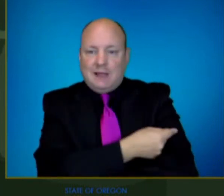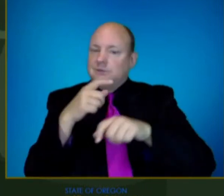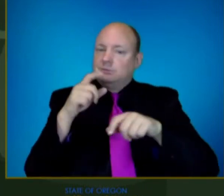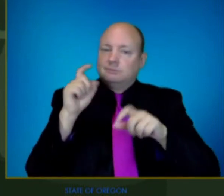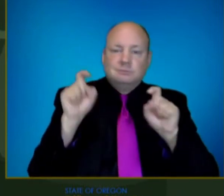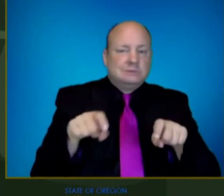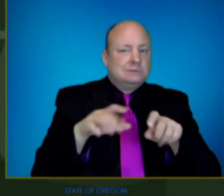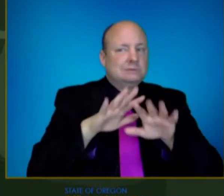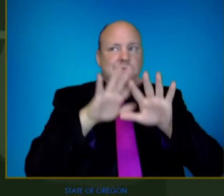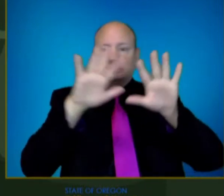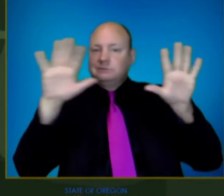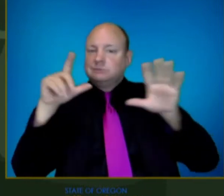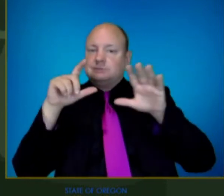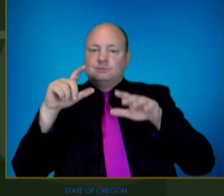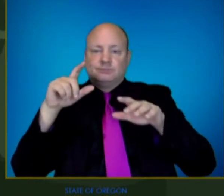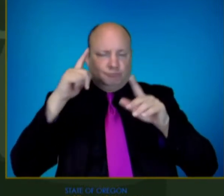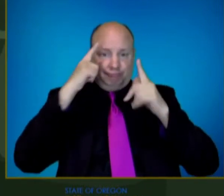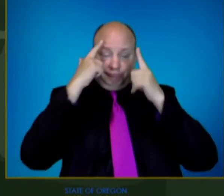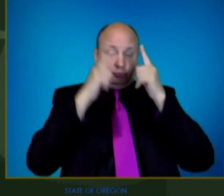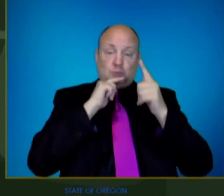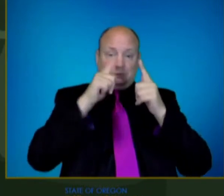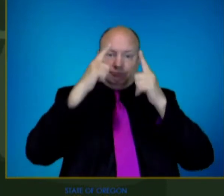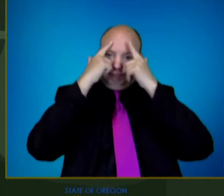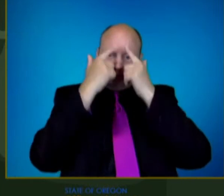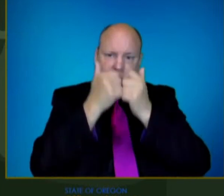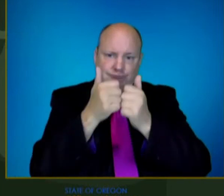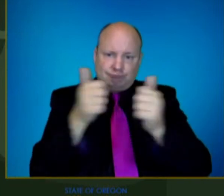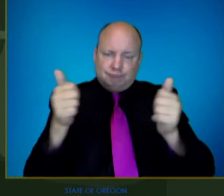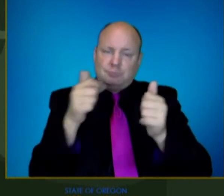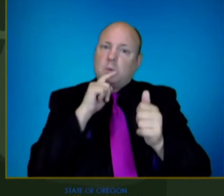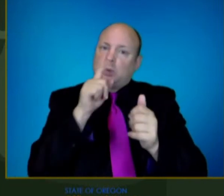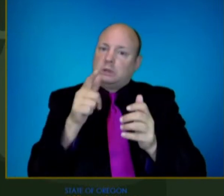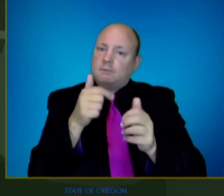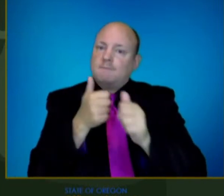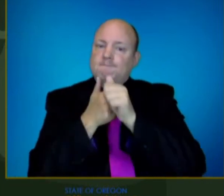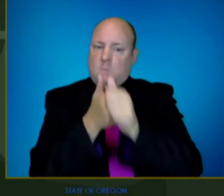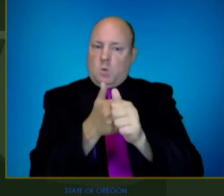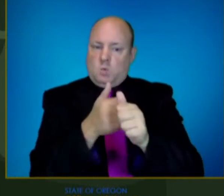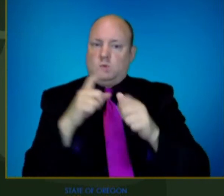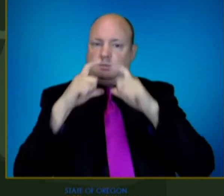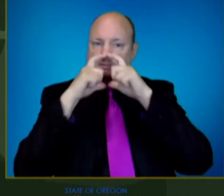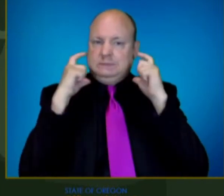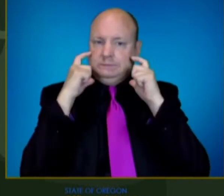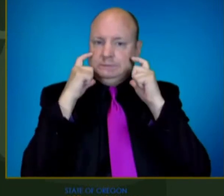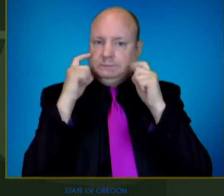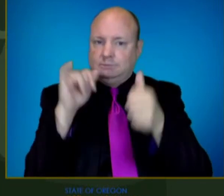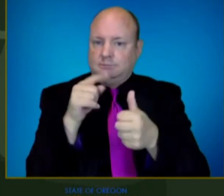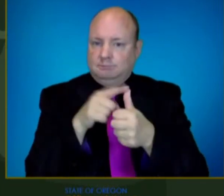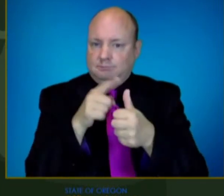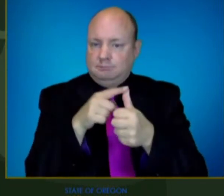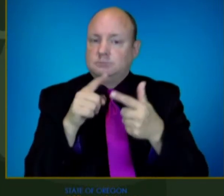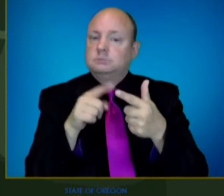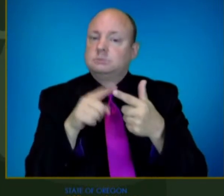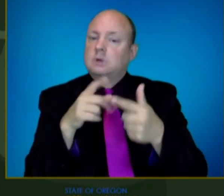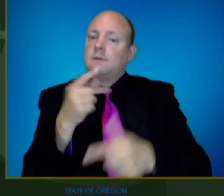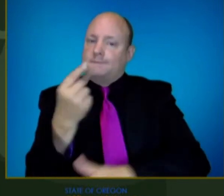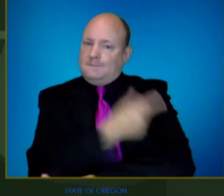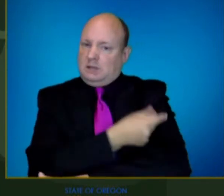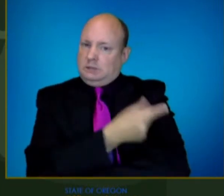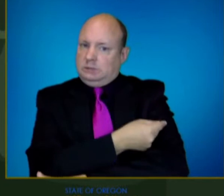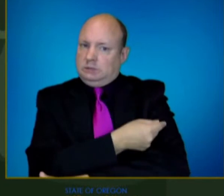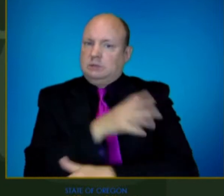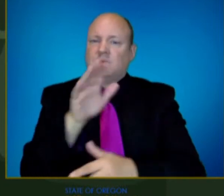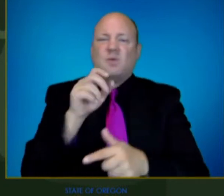same thing. We know that masks and vaccines are two of the most simple, effective,